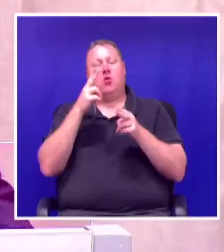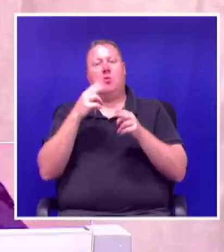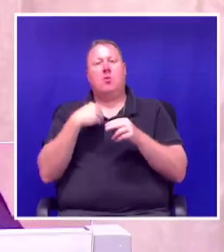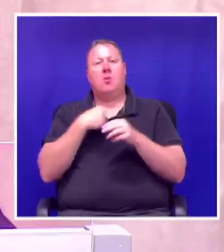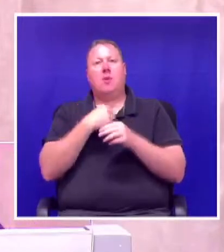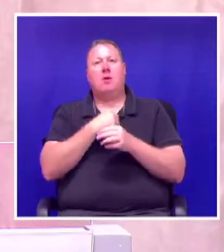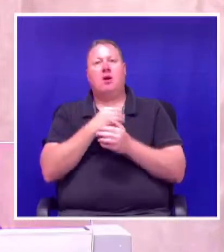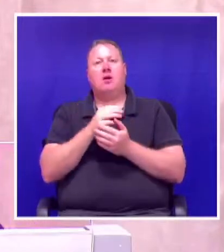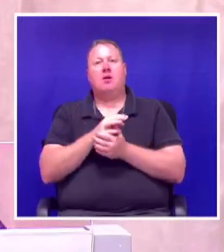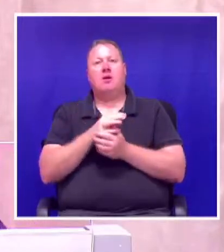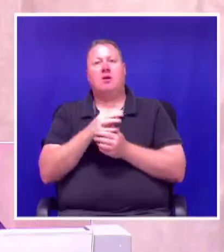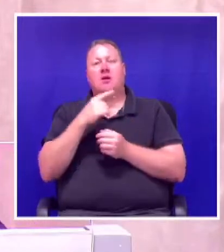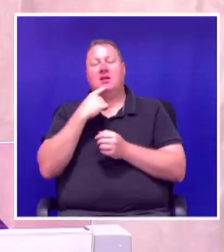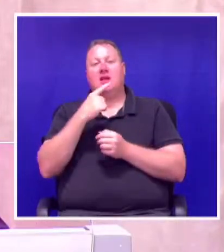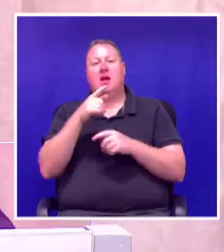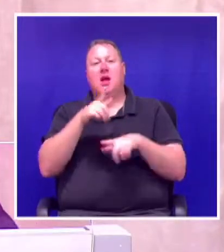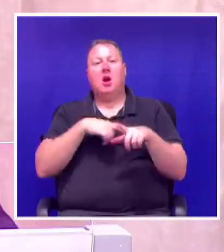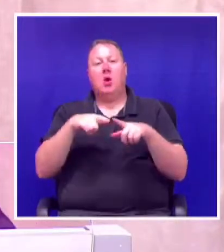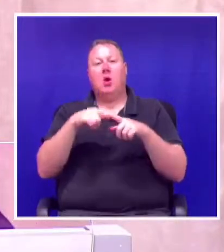they say local as lekker.